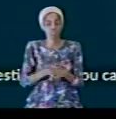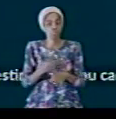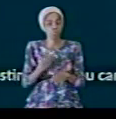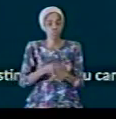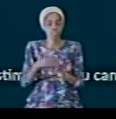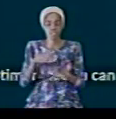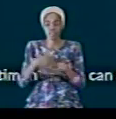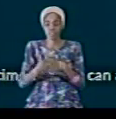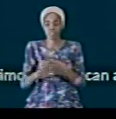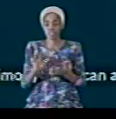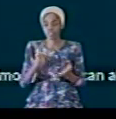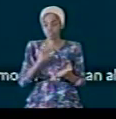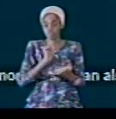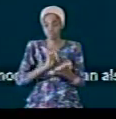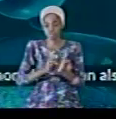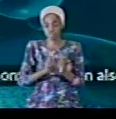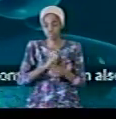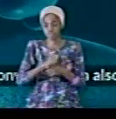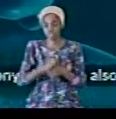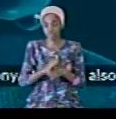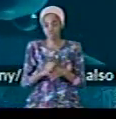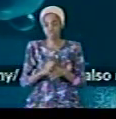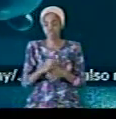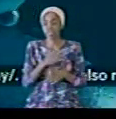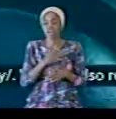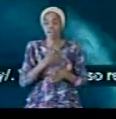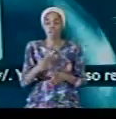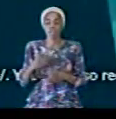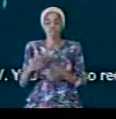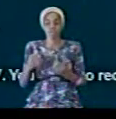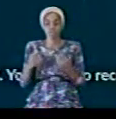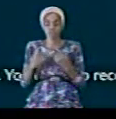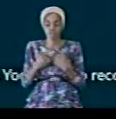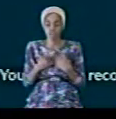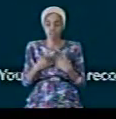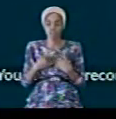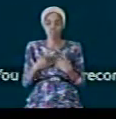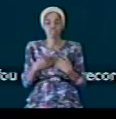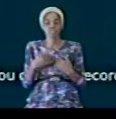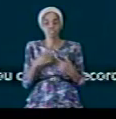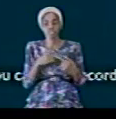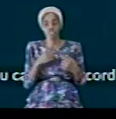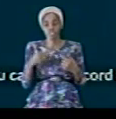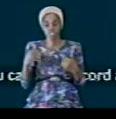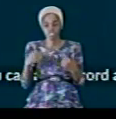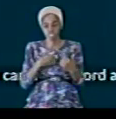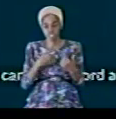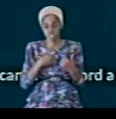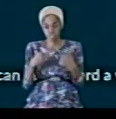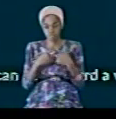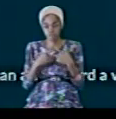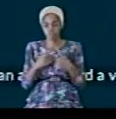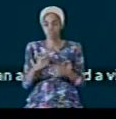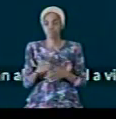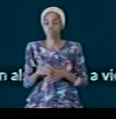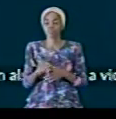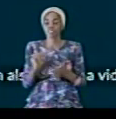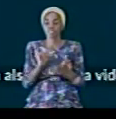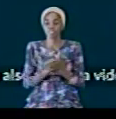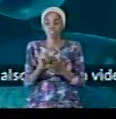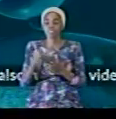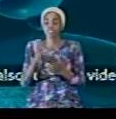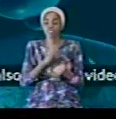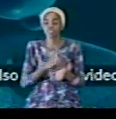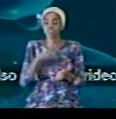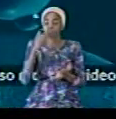right chest pain, which the medical doctor, according to him, had told him was a major problem. He brought